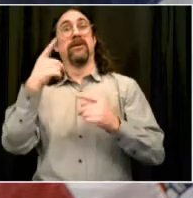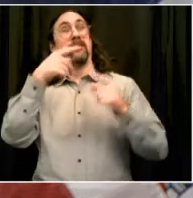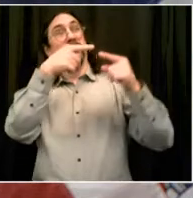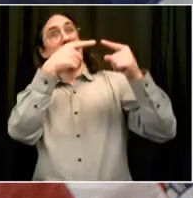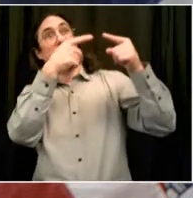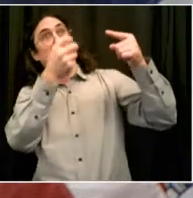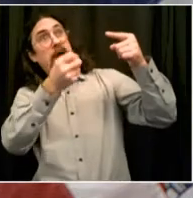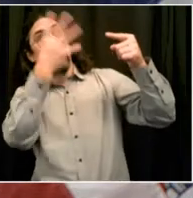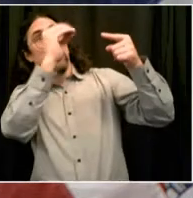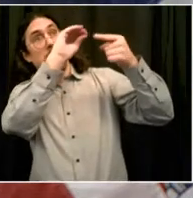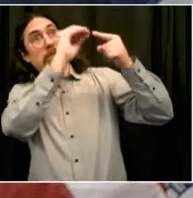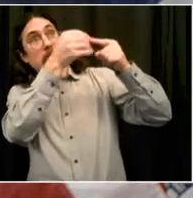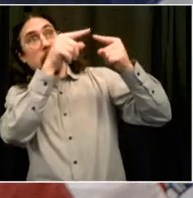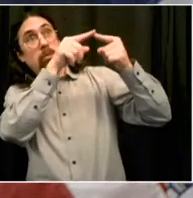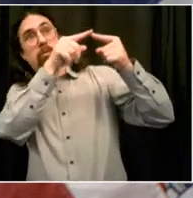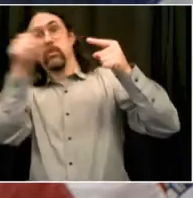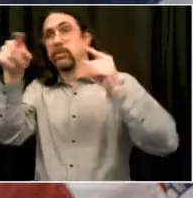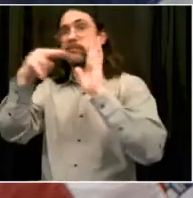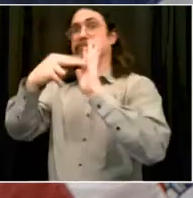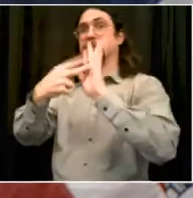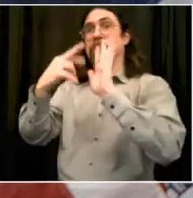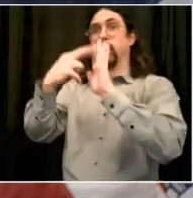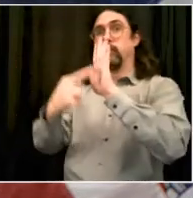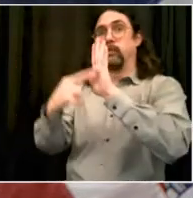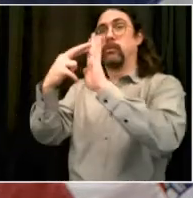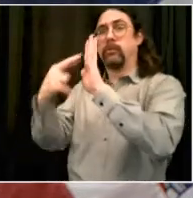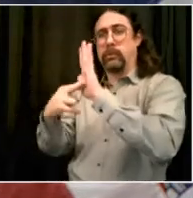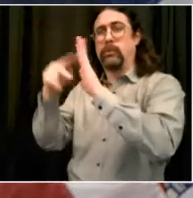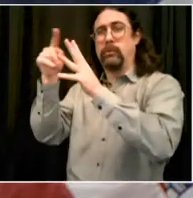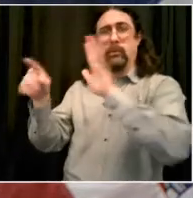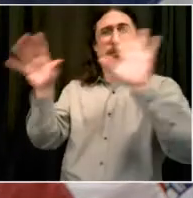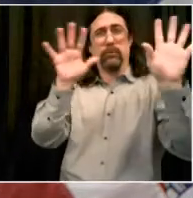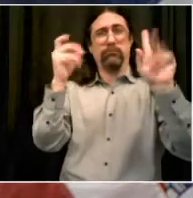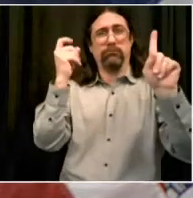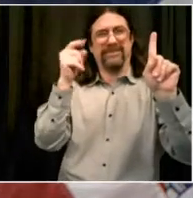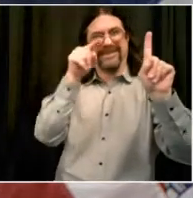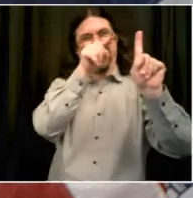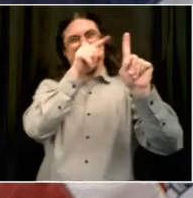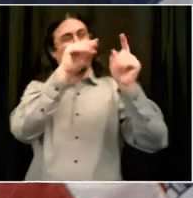to never have it become part of our reality. Go ahead, Rima.